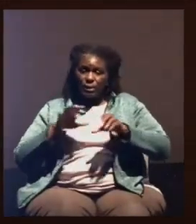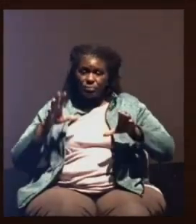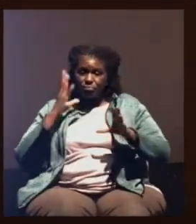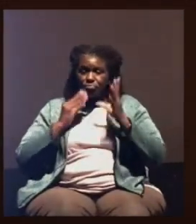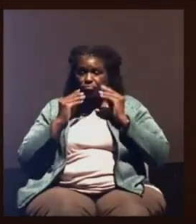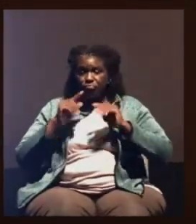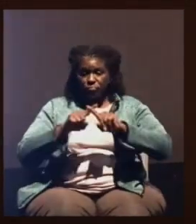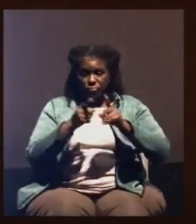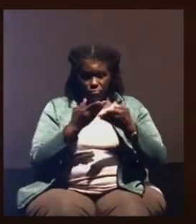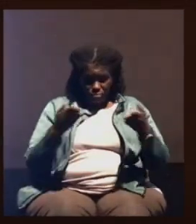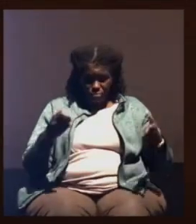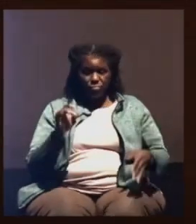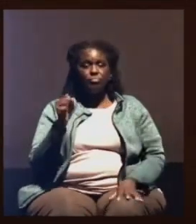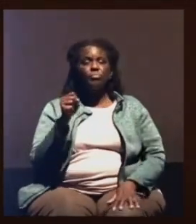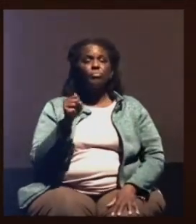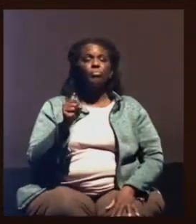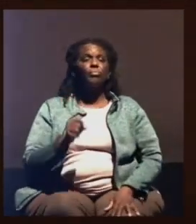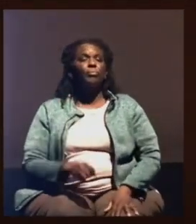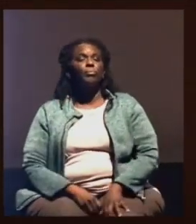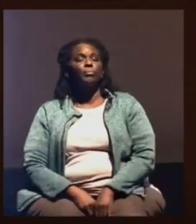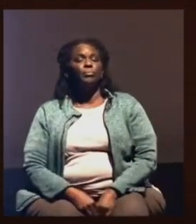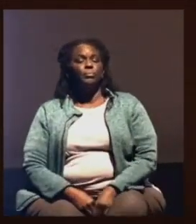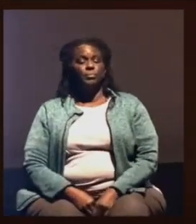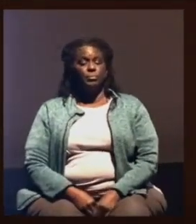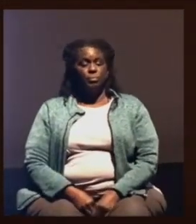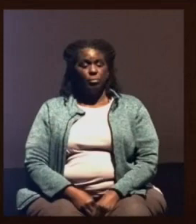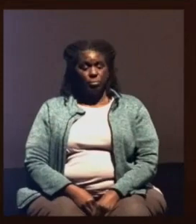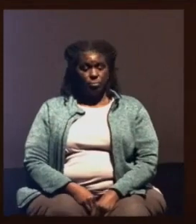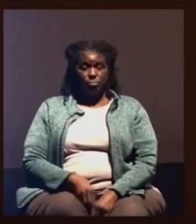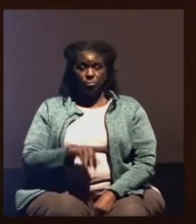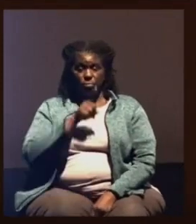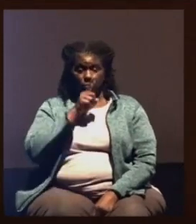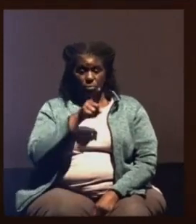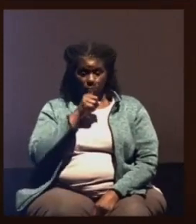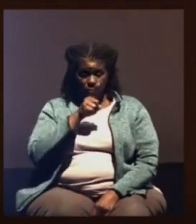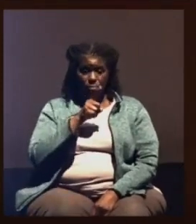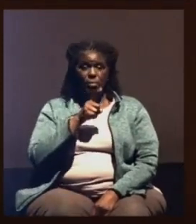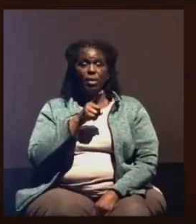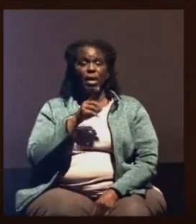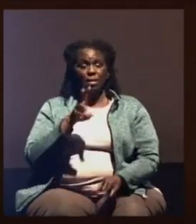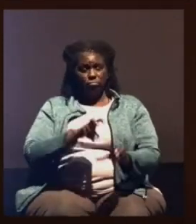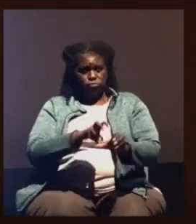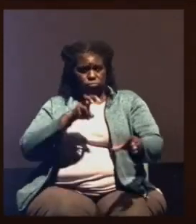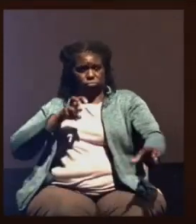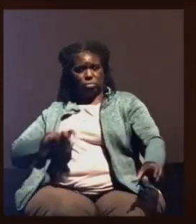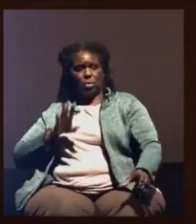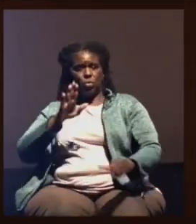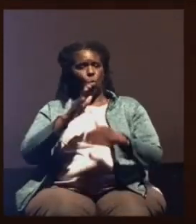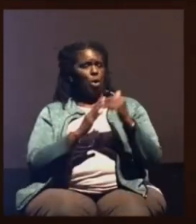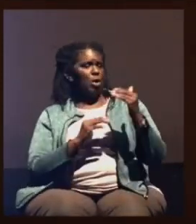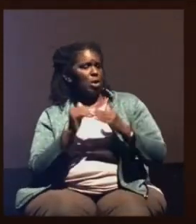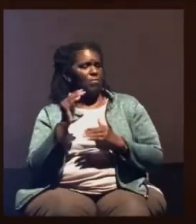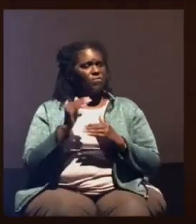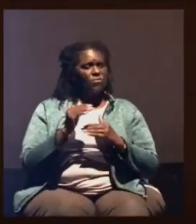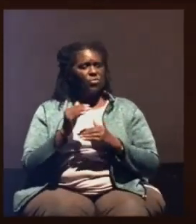ahead. Yeah. You know, and that's true. It does. It takes getting outside of your comfort zone.